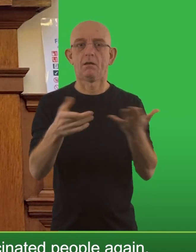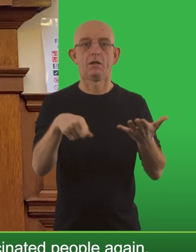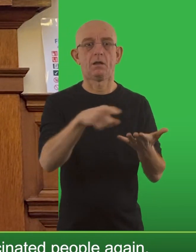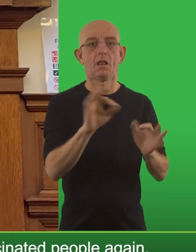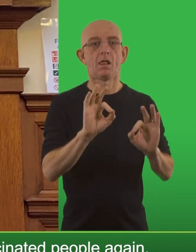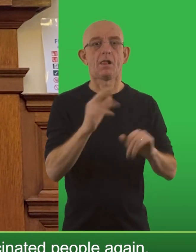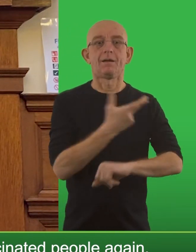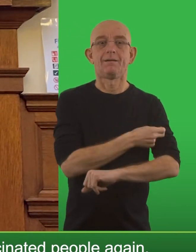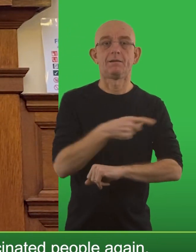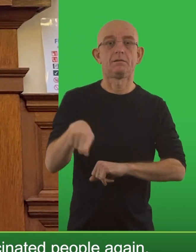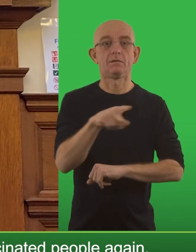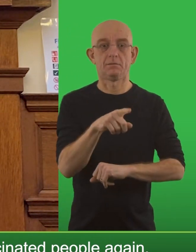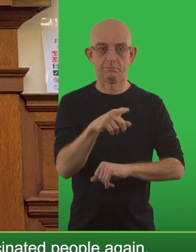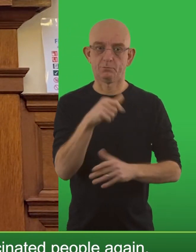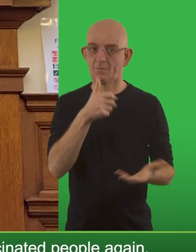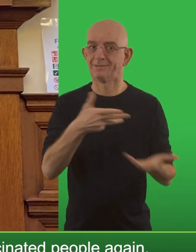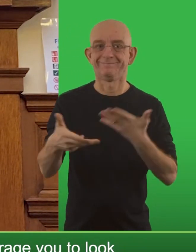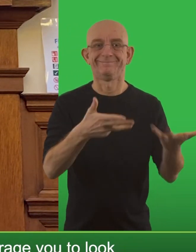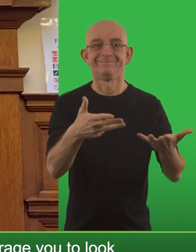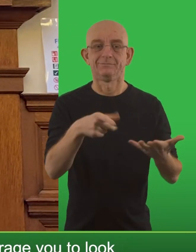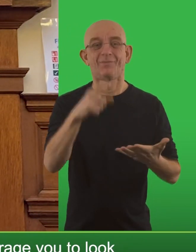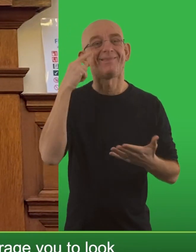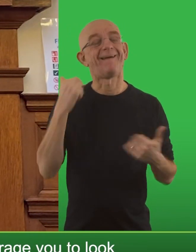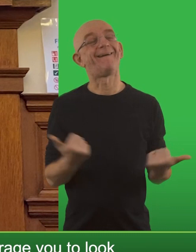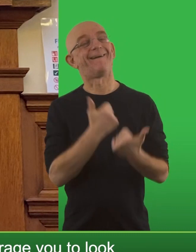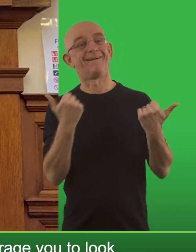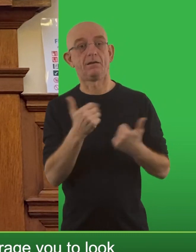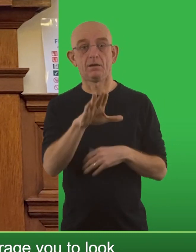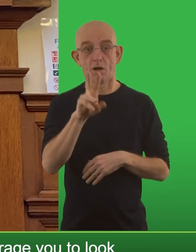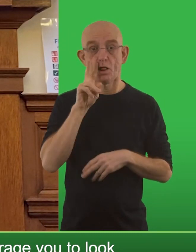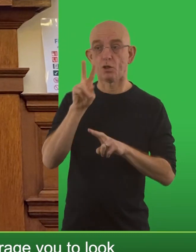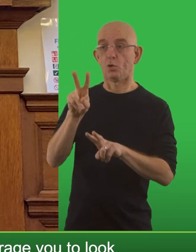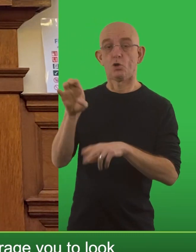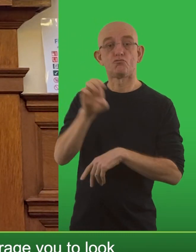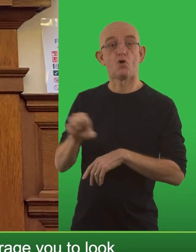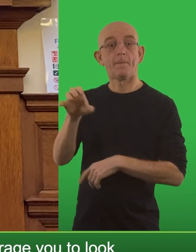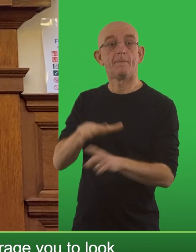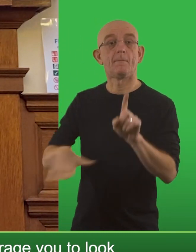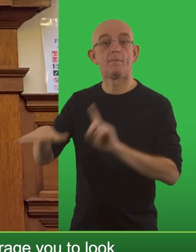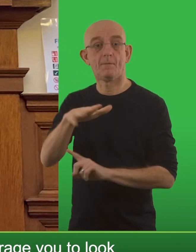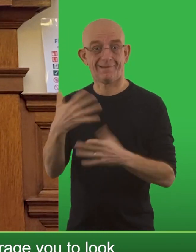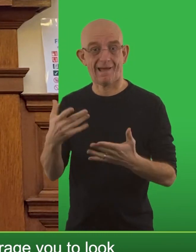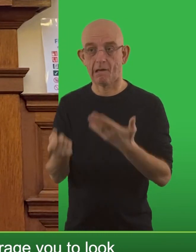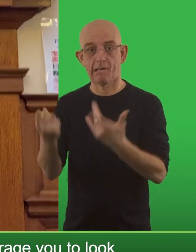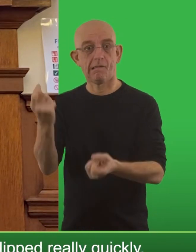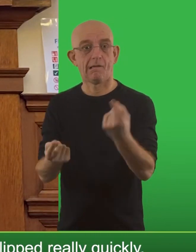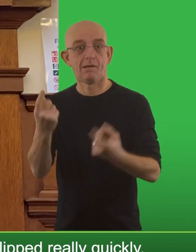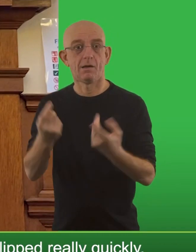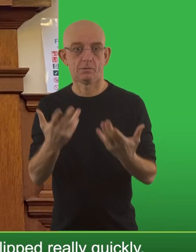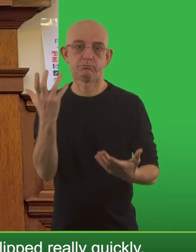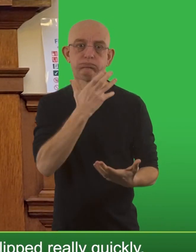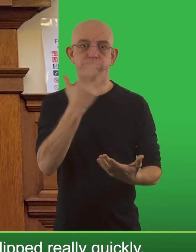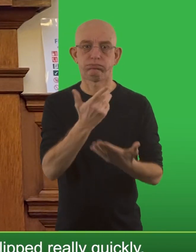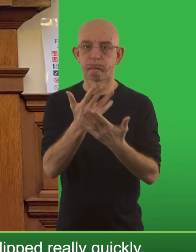people. There's no two ways about that. And if you think it's all over, I'd encourage you to look at what's happening in continental Europe right now. Cases are going up.